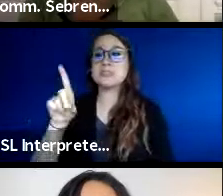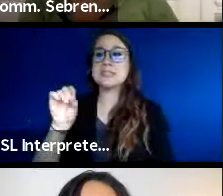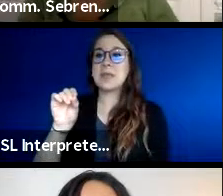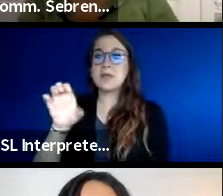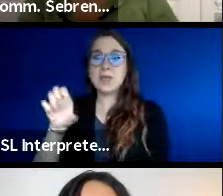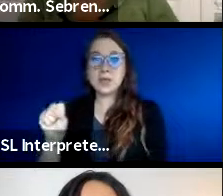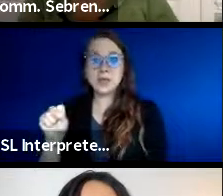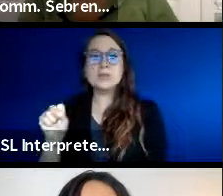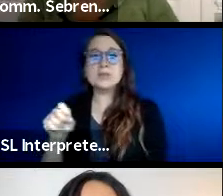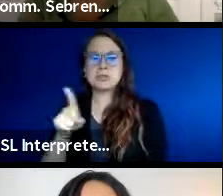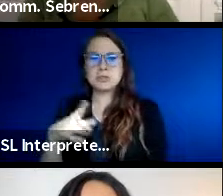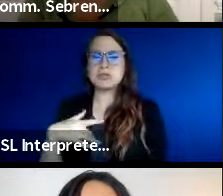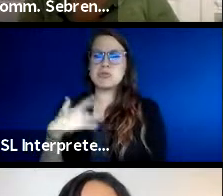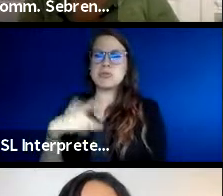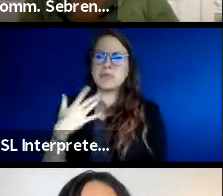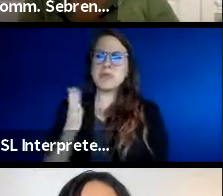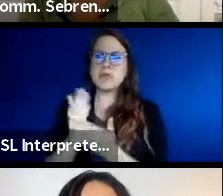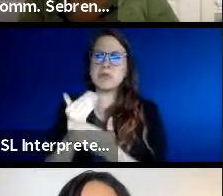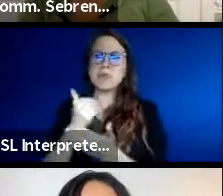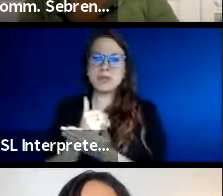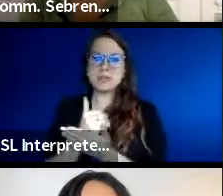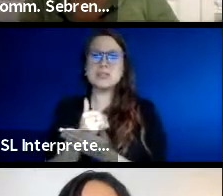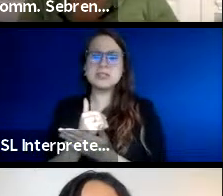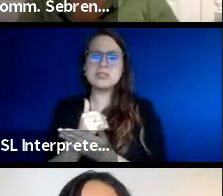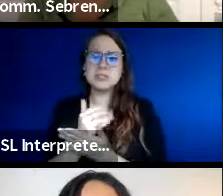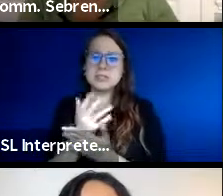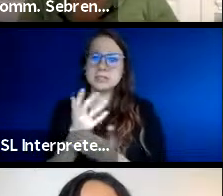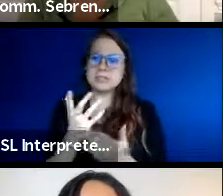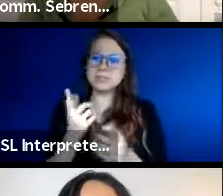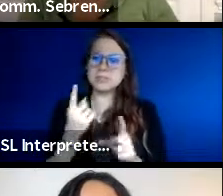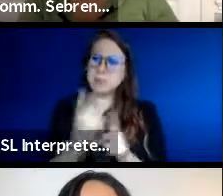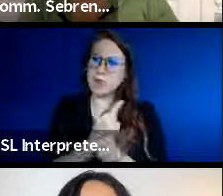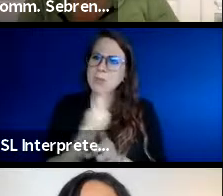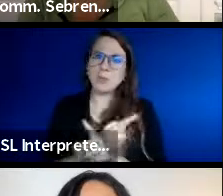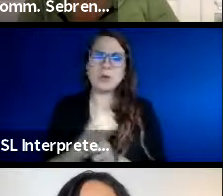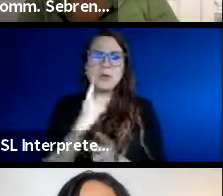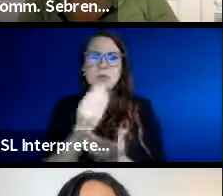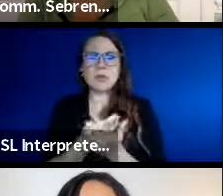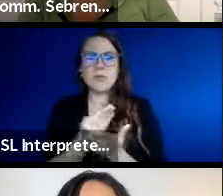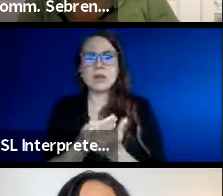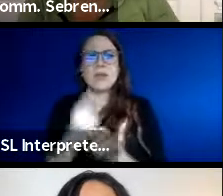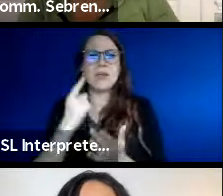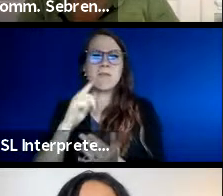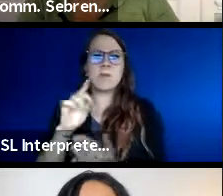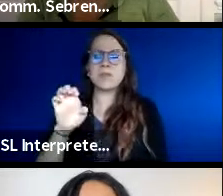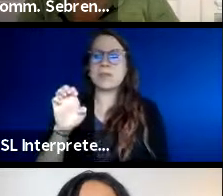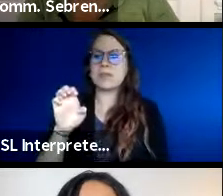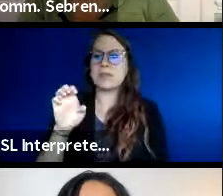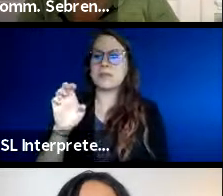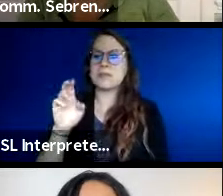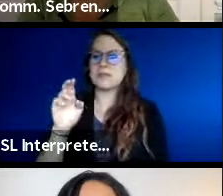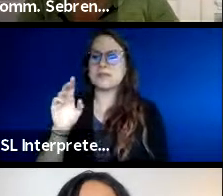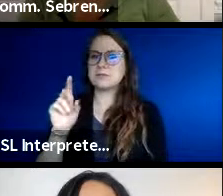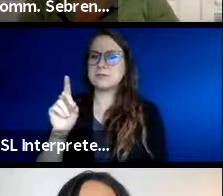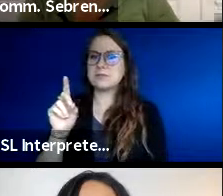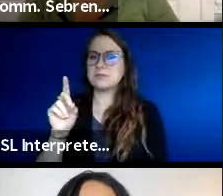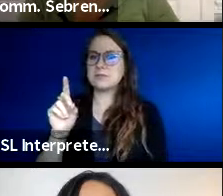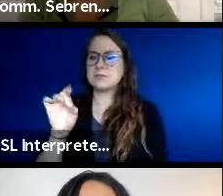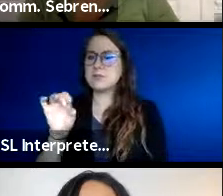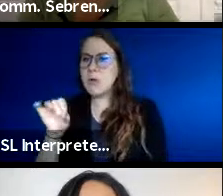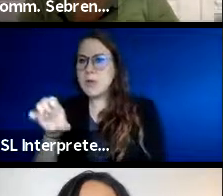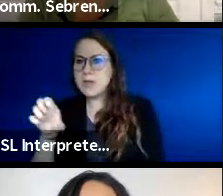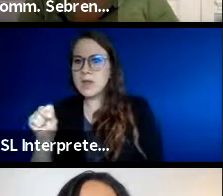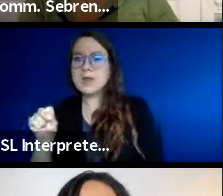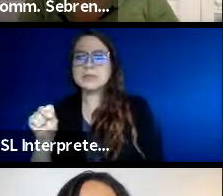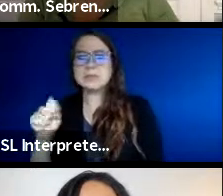Do you feel that the budget is properly equipping DOES with the funds necessary to modernize the UI system and all of the other DOES programs that are